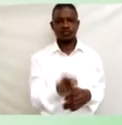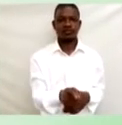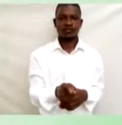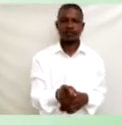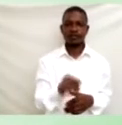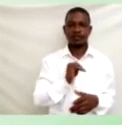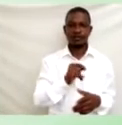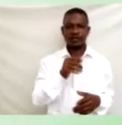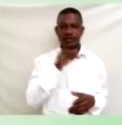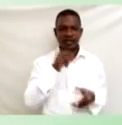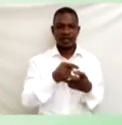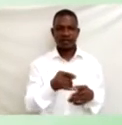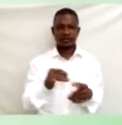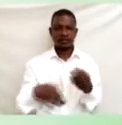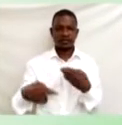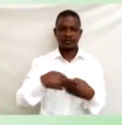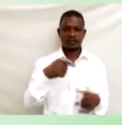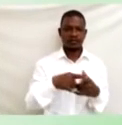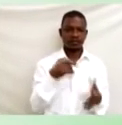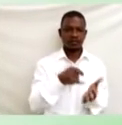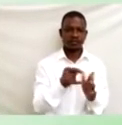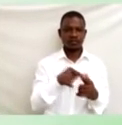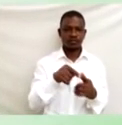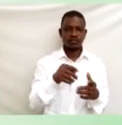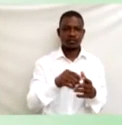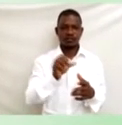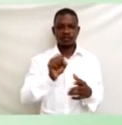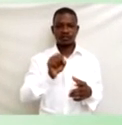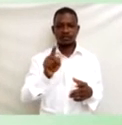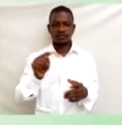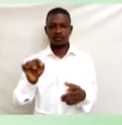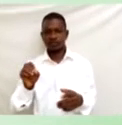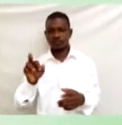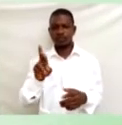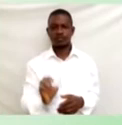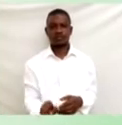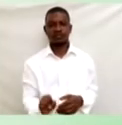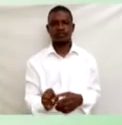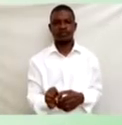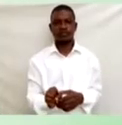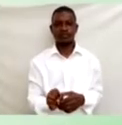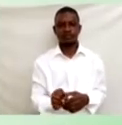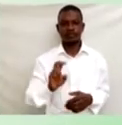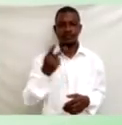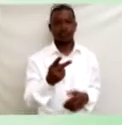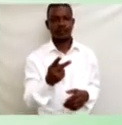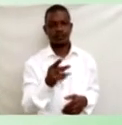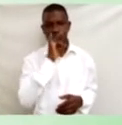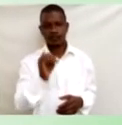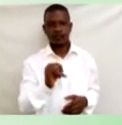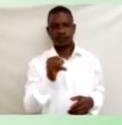are expressed. Example, I demanded that she walk